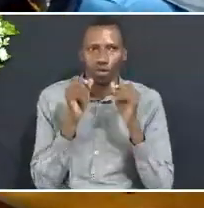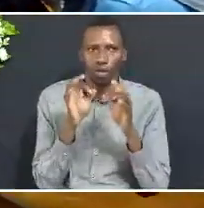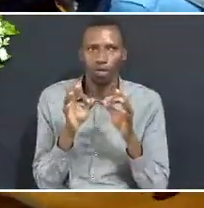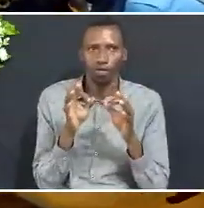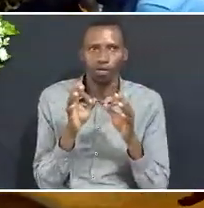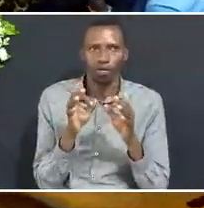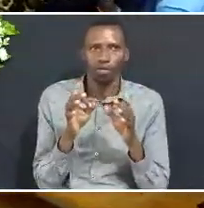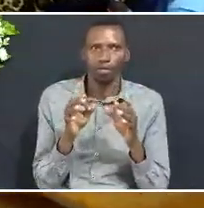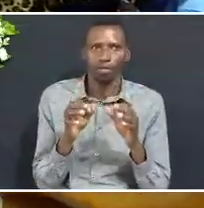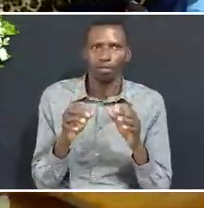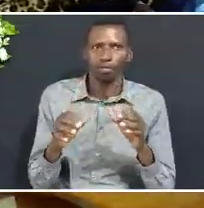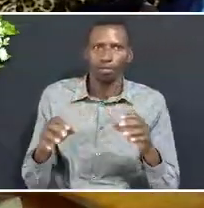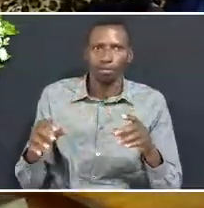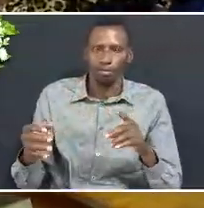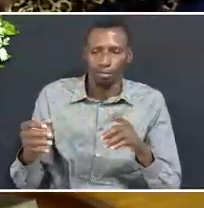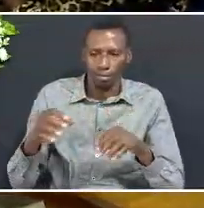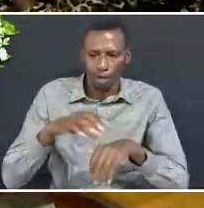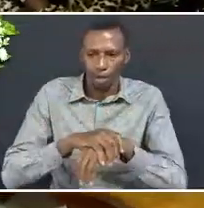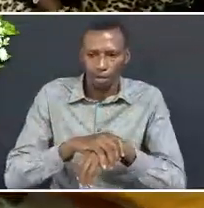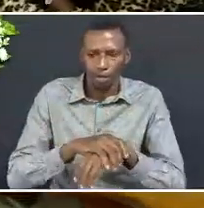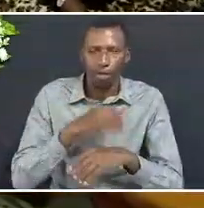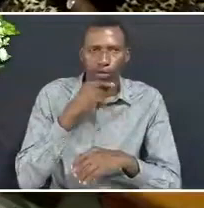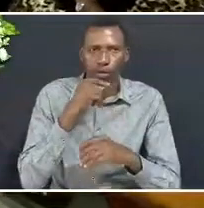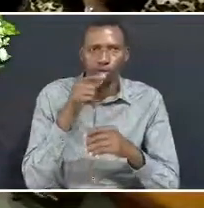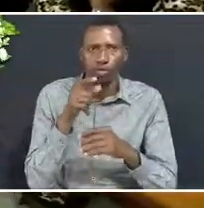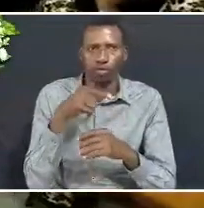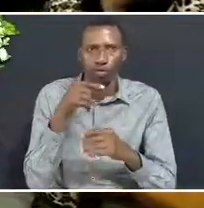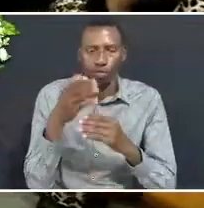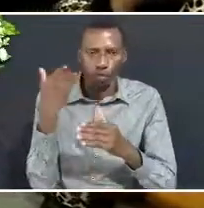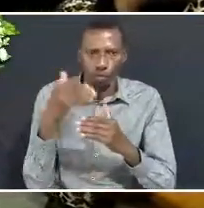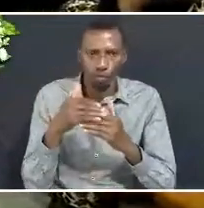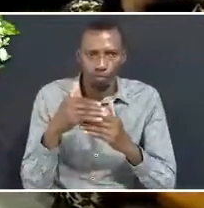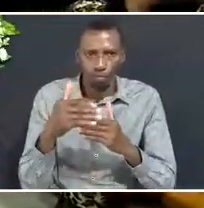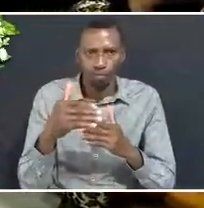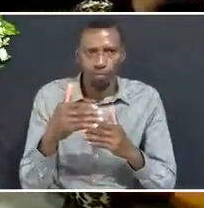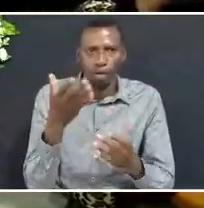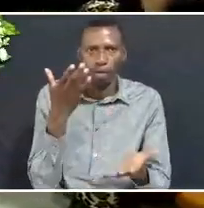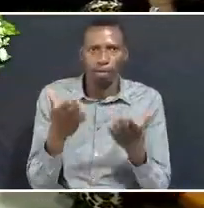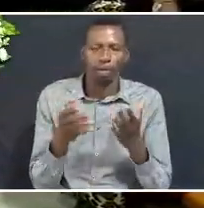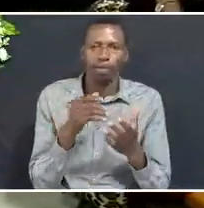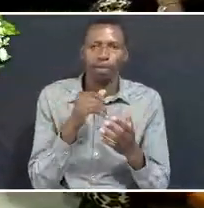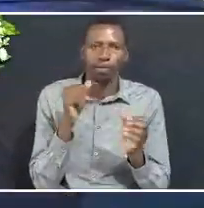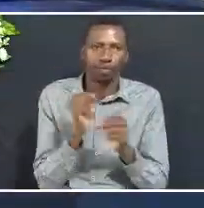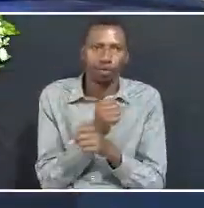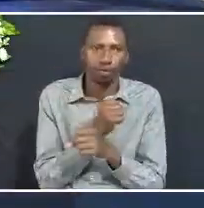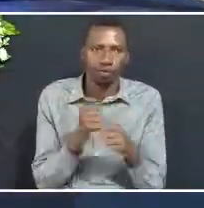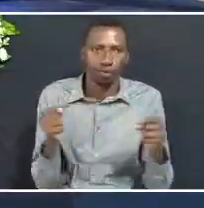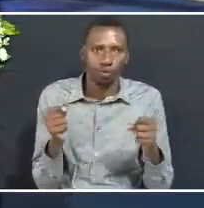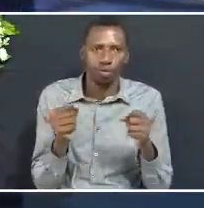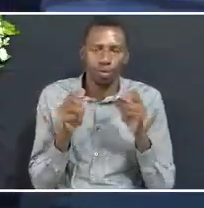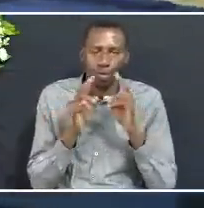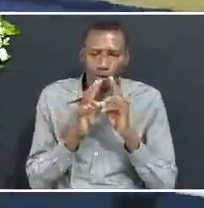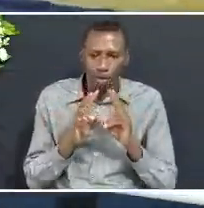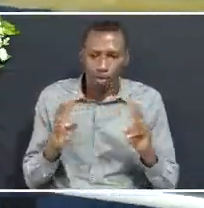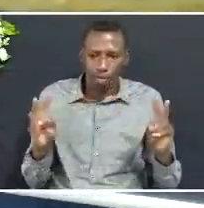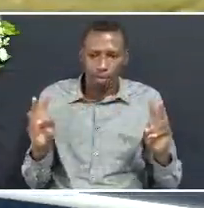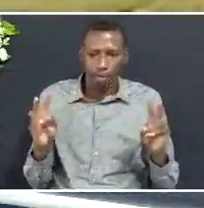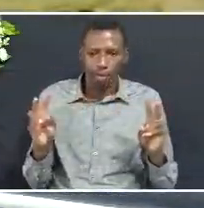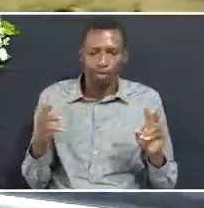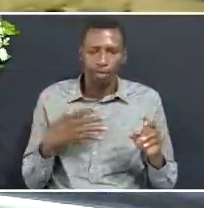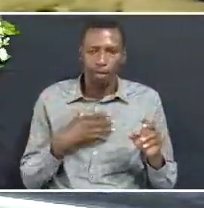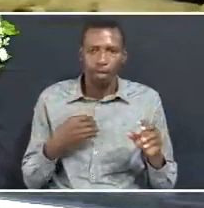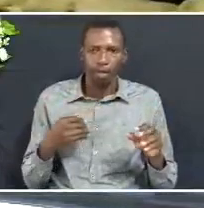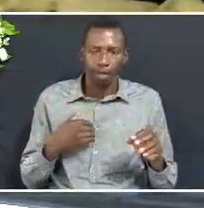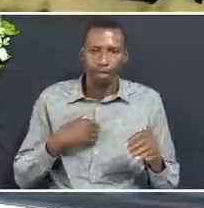caught up with the boys who had gone ahead of him, he may not be able to be at peace and to have the joy